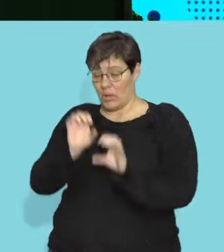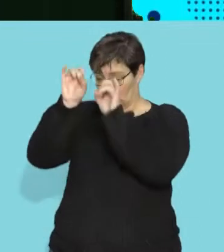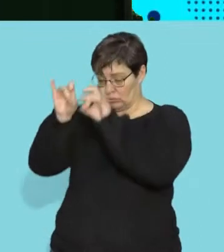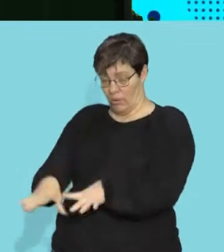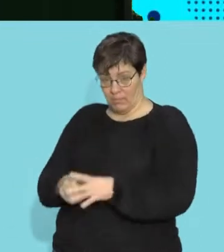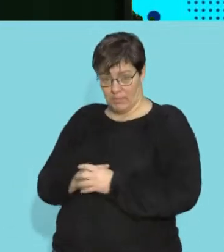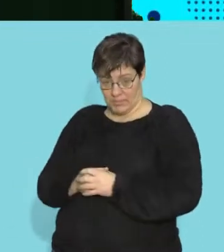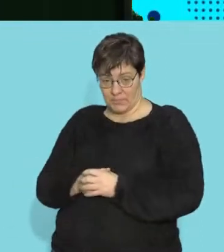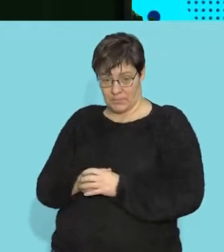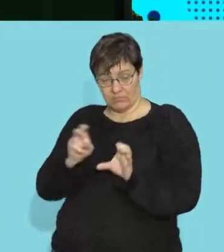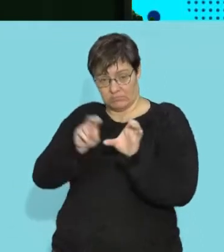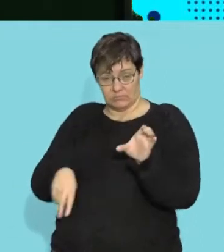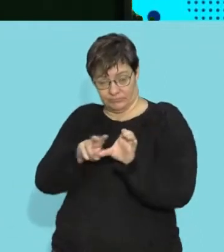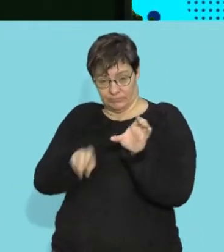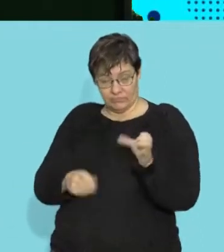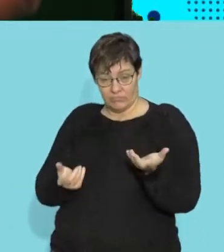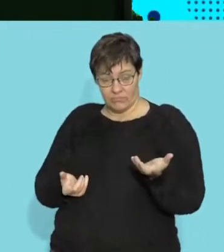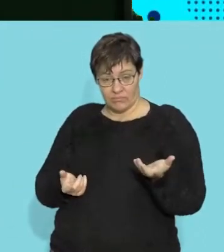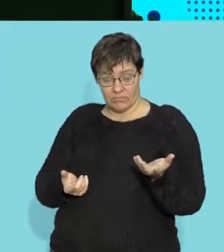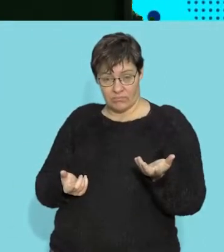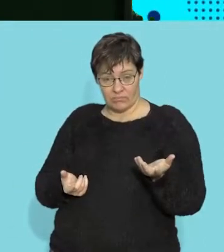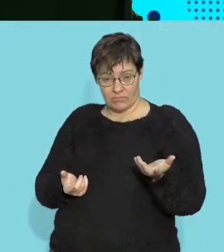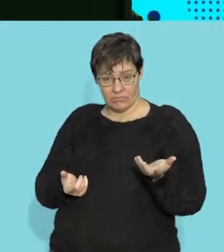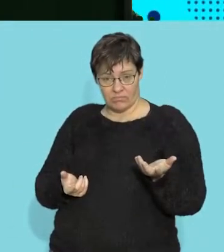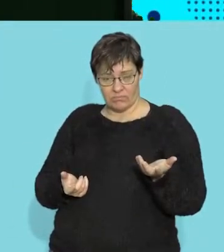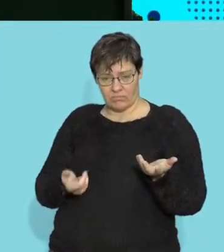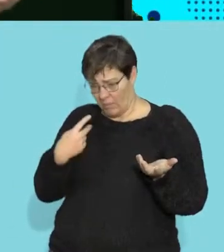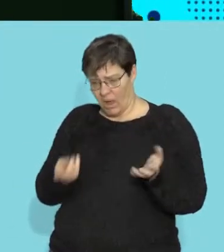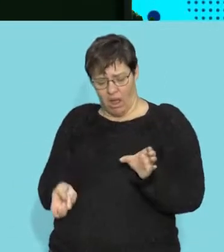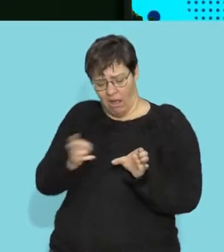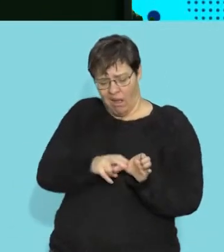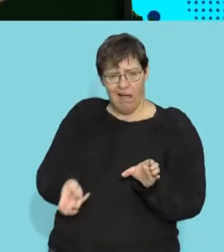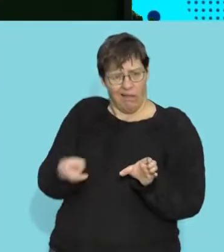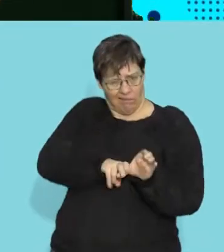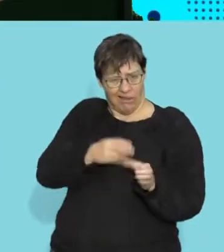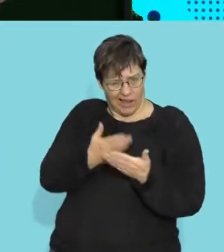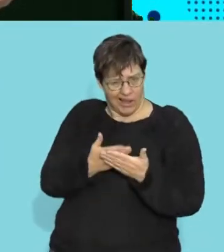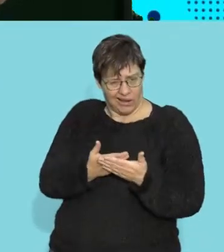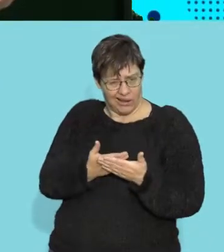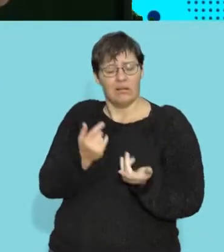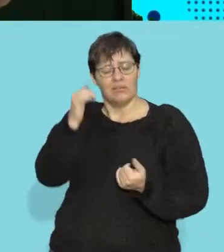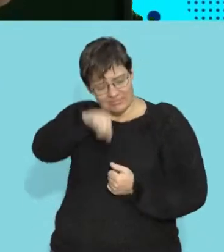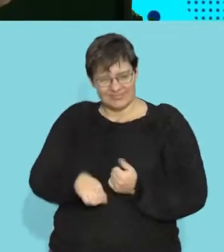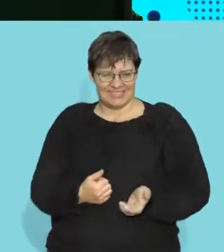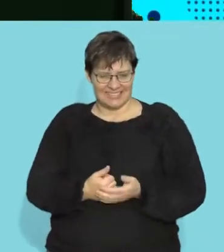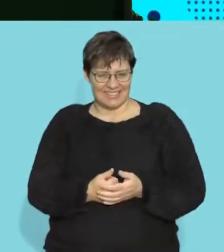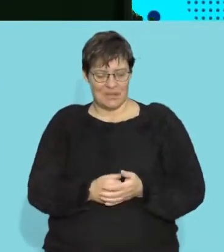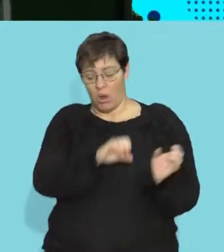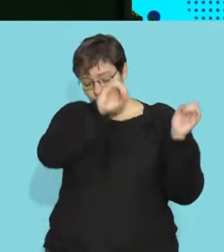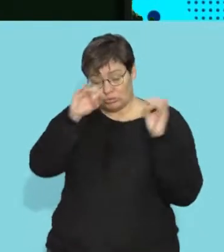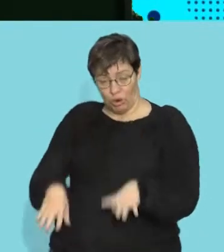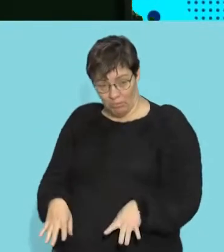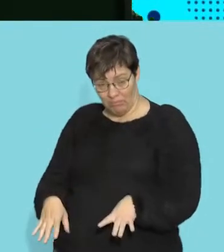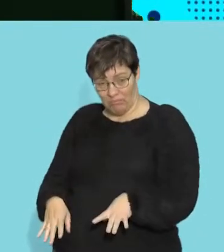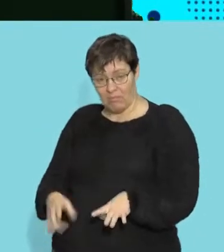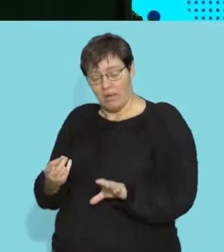drop it off. So then, don't you think I must rather pick another passenger up? Yes, I do. Right? So when I